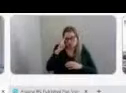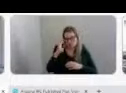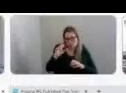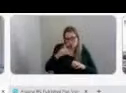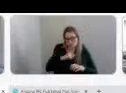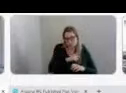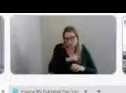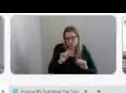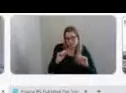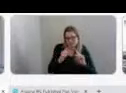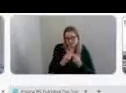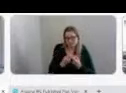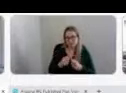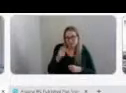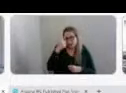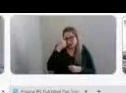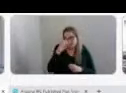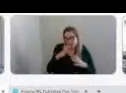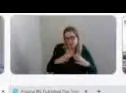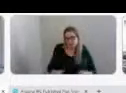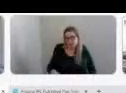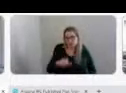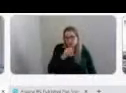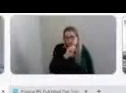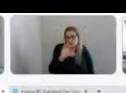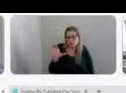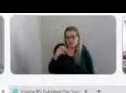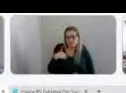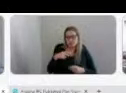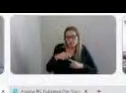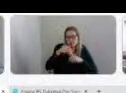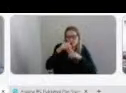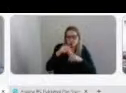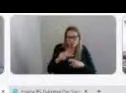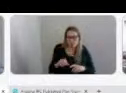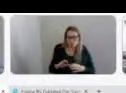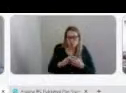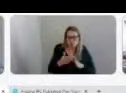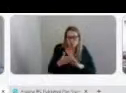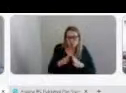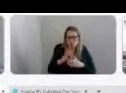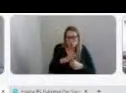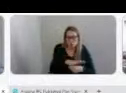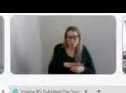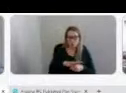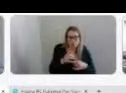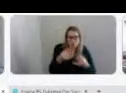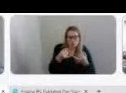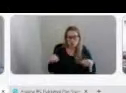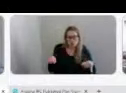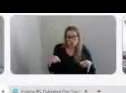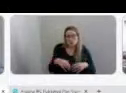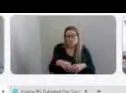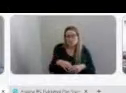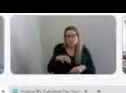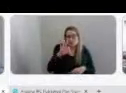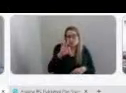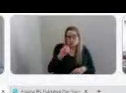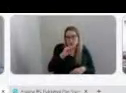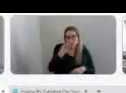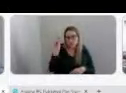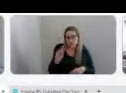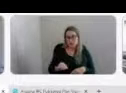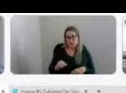districts i think the citizens of santa cruz have unique community traits due to its location on the border and the nearly 90 percent population of